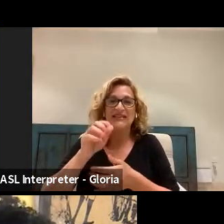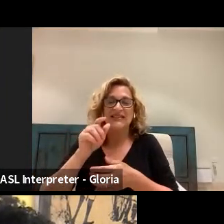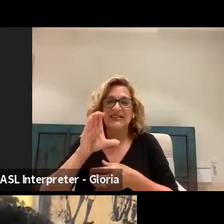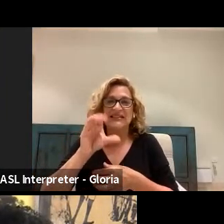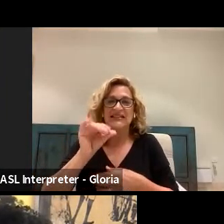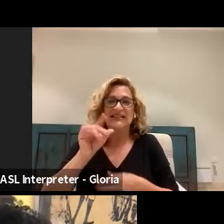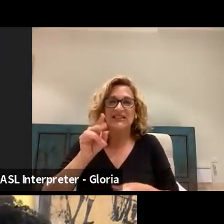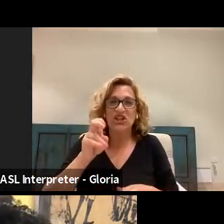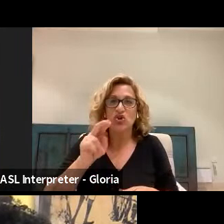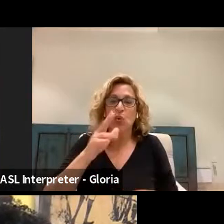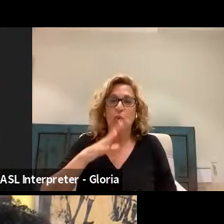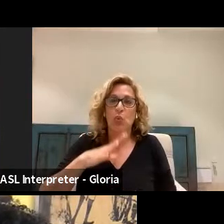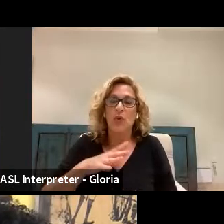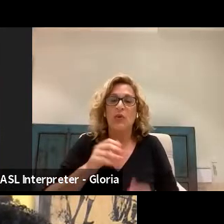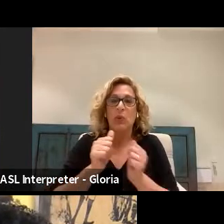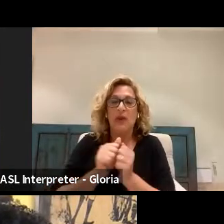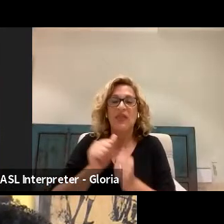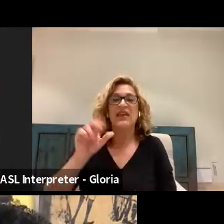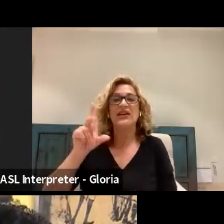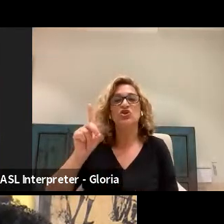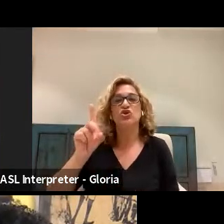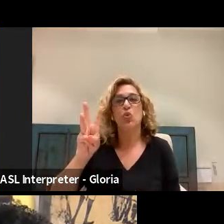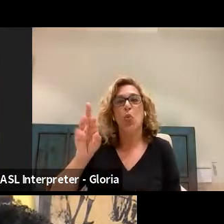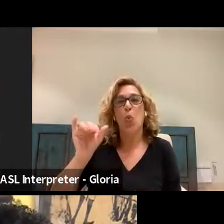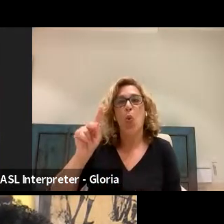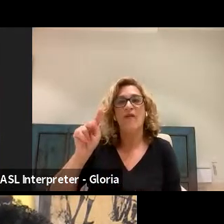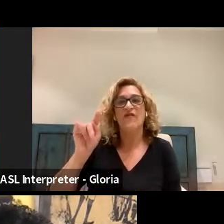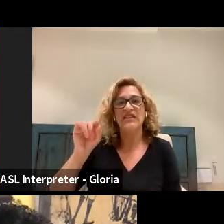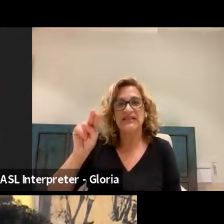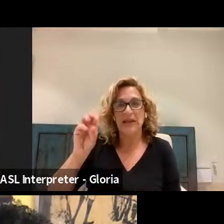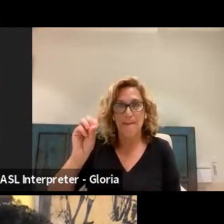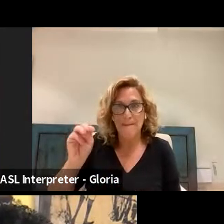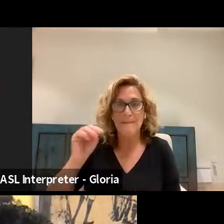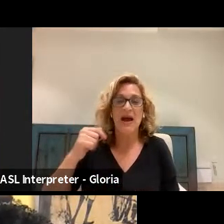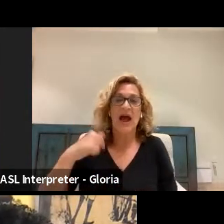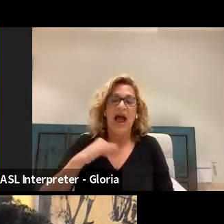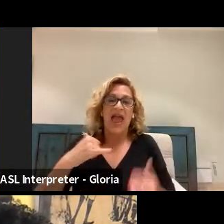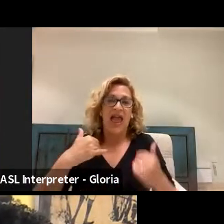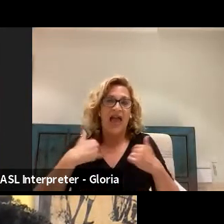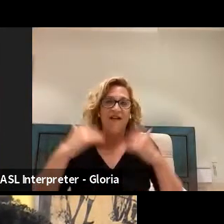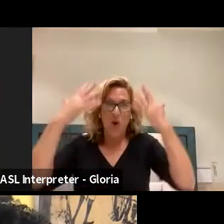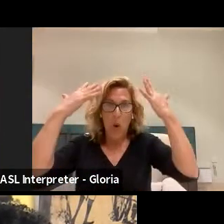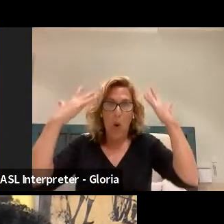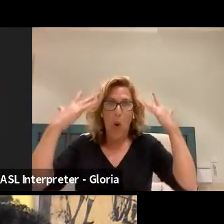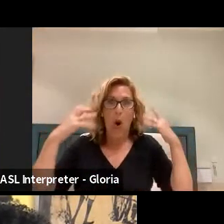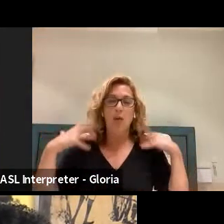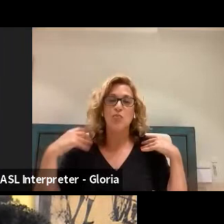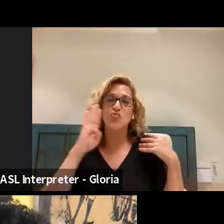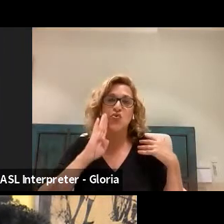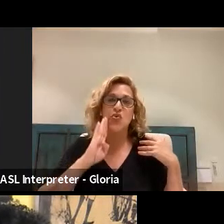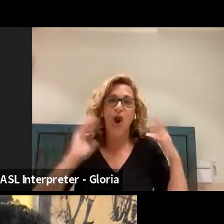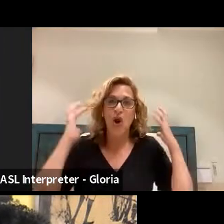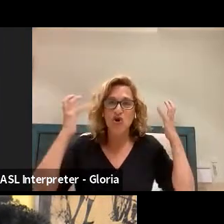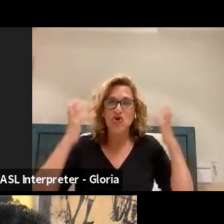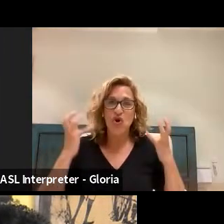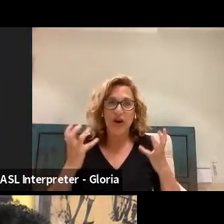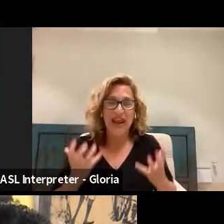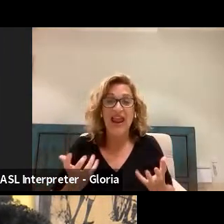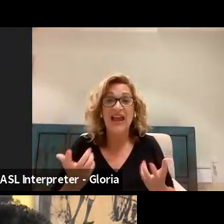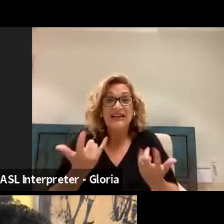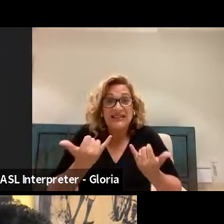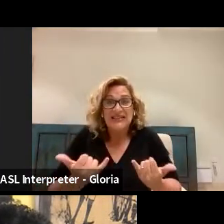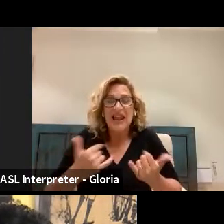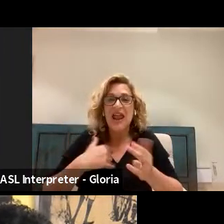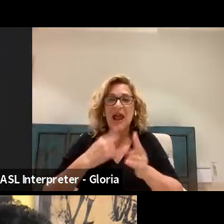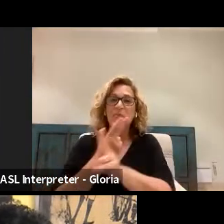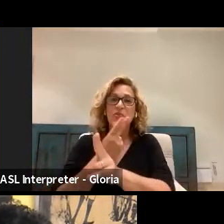with dwarfism. I have long brown curly hair. Today I am wearing